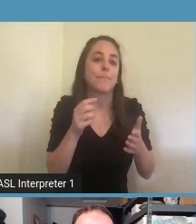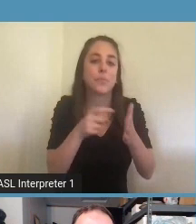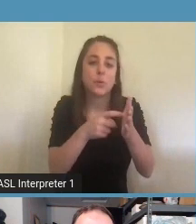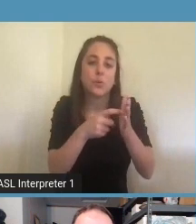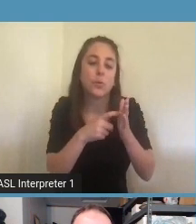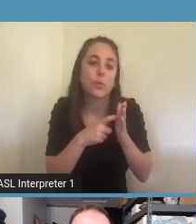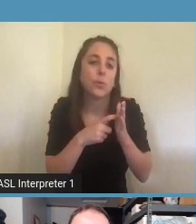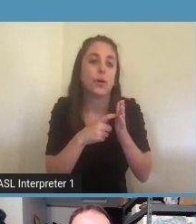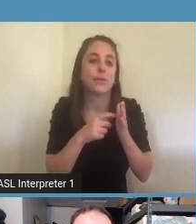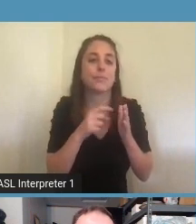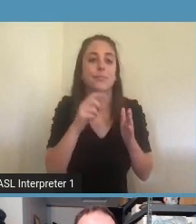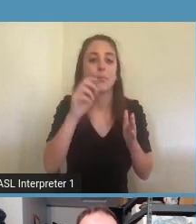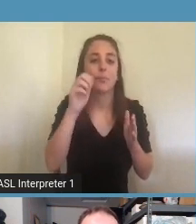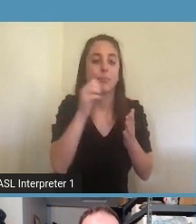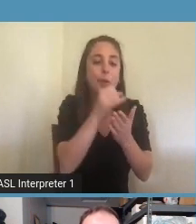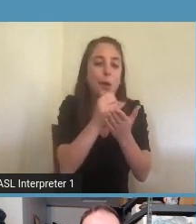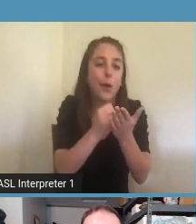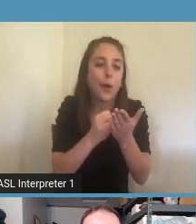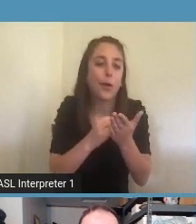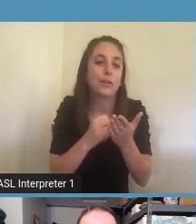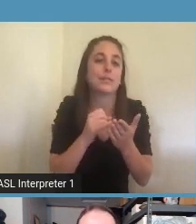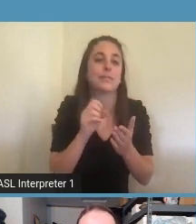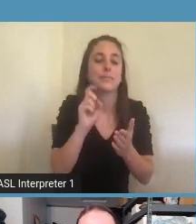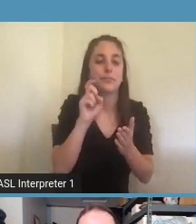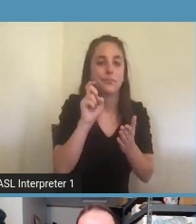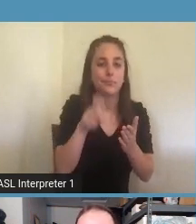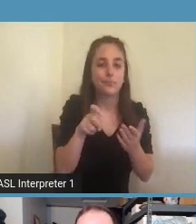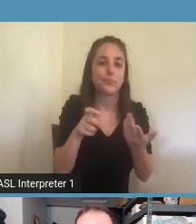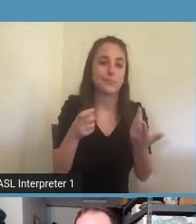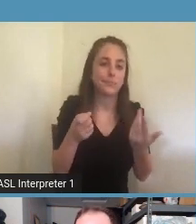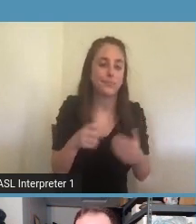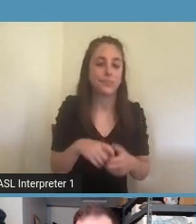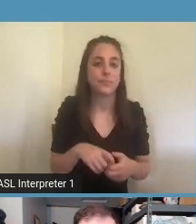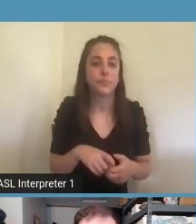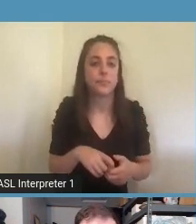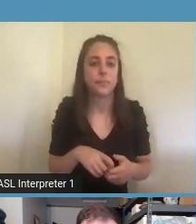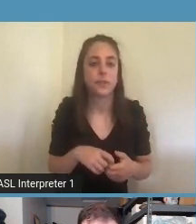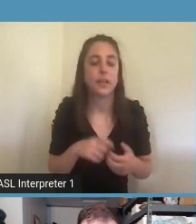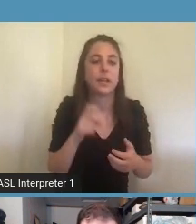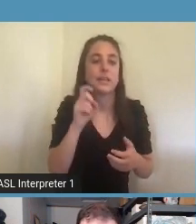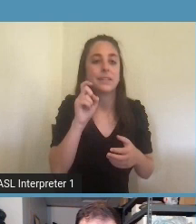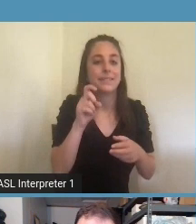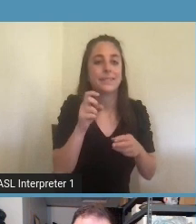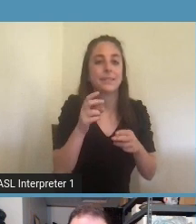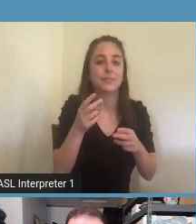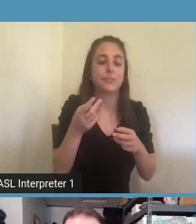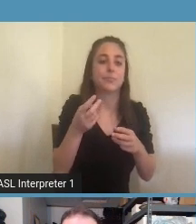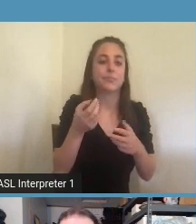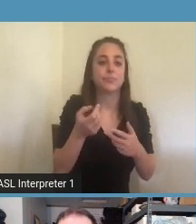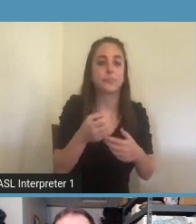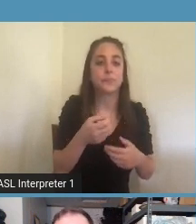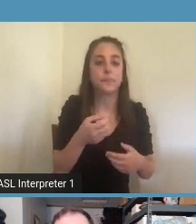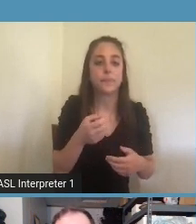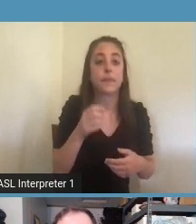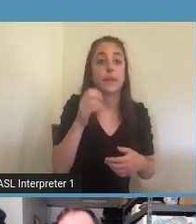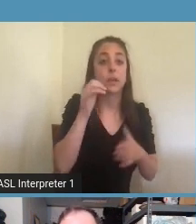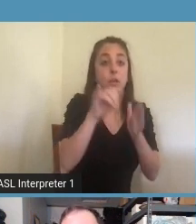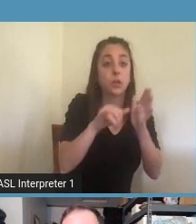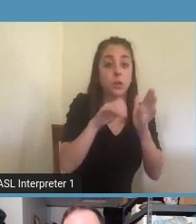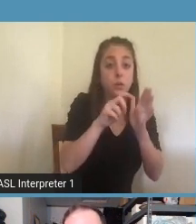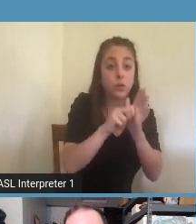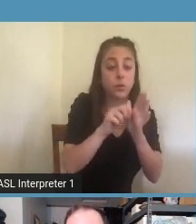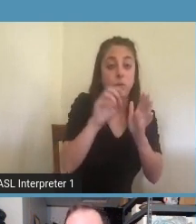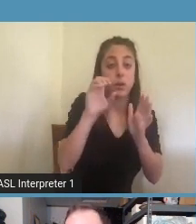stuff in here. YouTube usually has an audio library as well. If you have a YouTube account, you can go into your